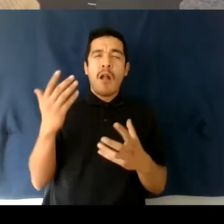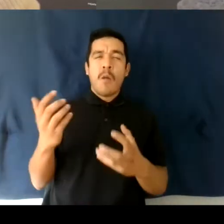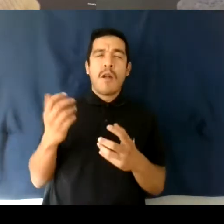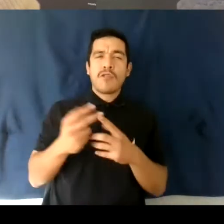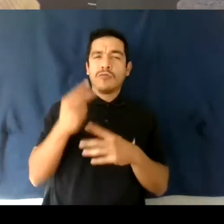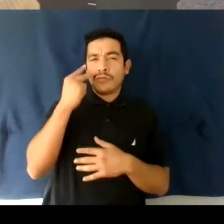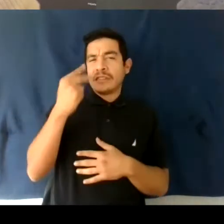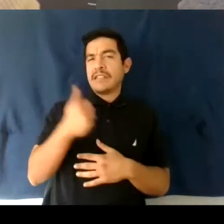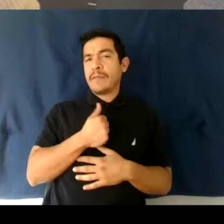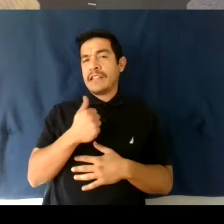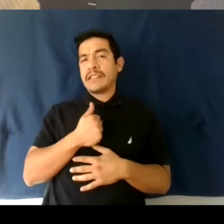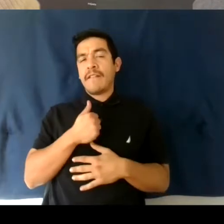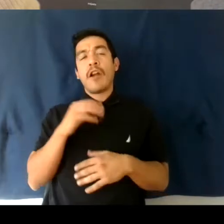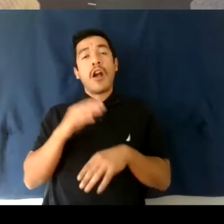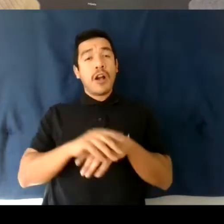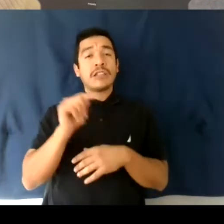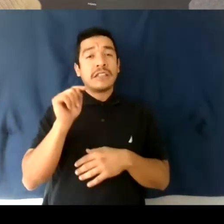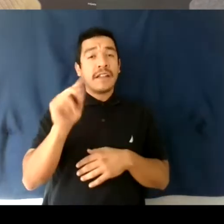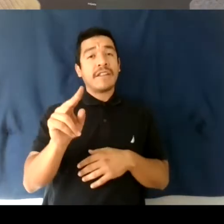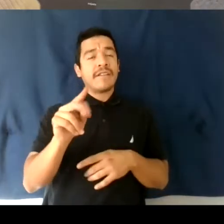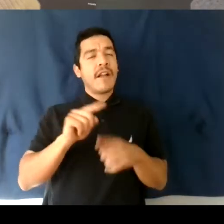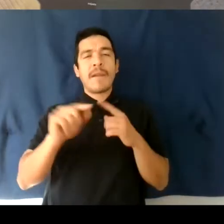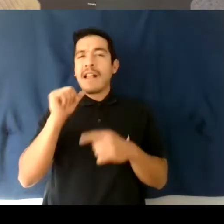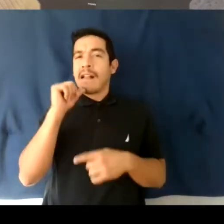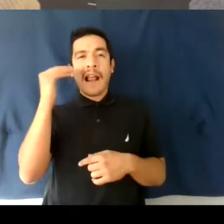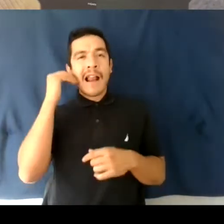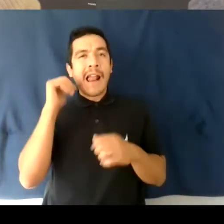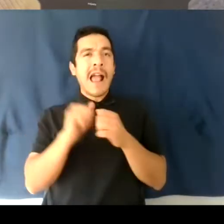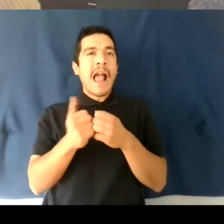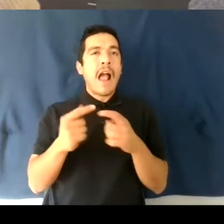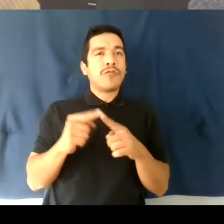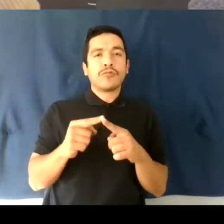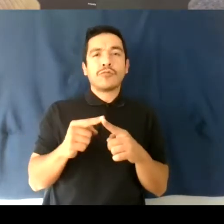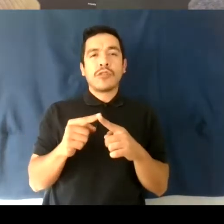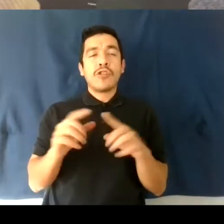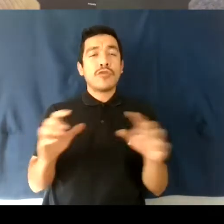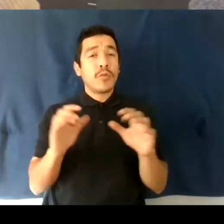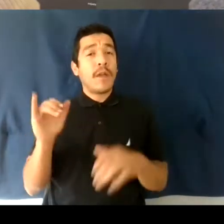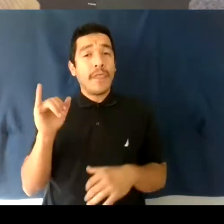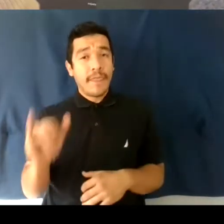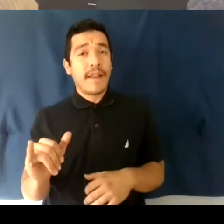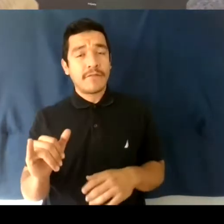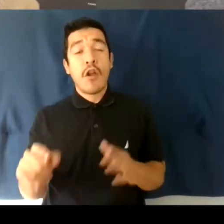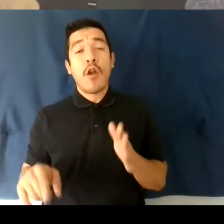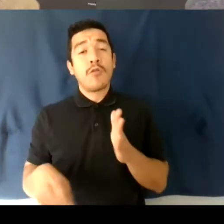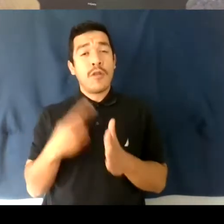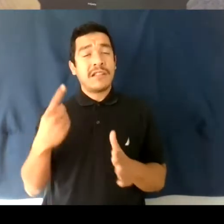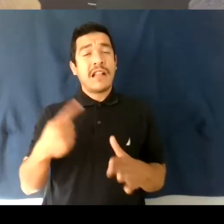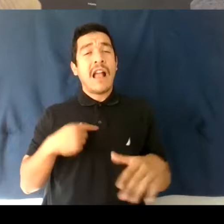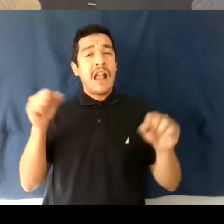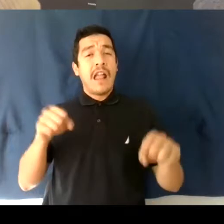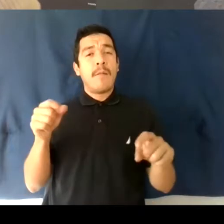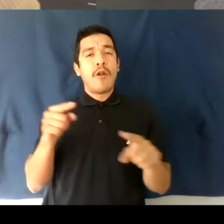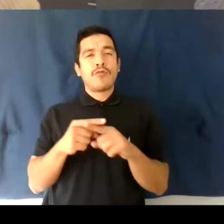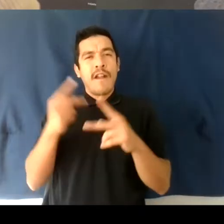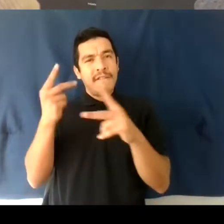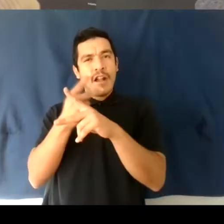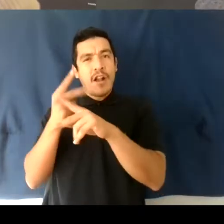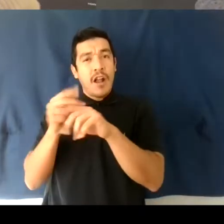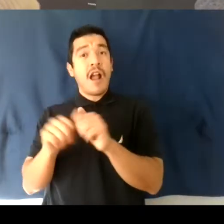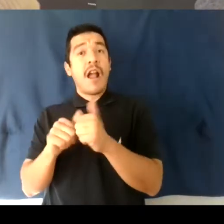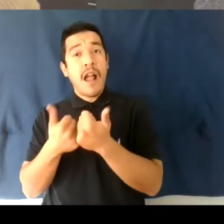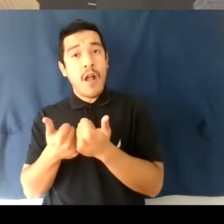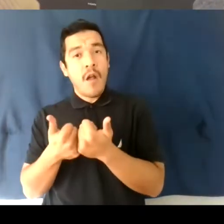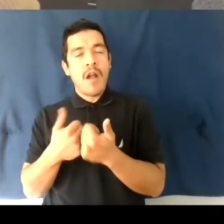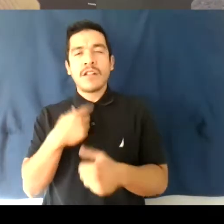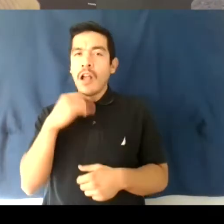see myself on TV, but not knowing how to do that. So once I was able to like put those pieces together, it was like, oh, I